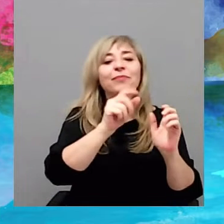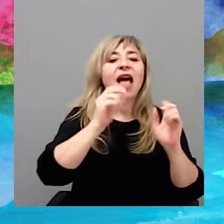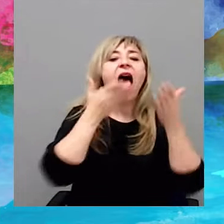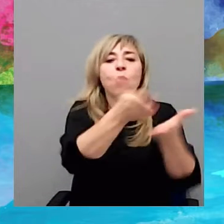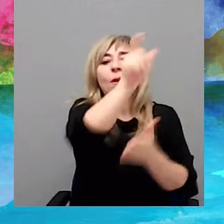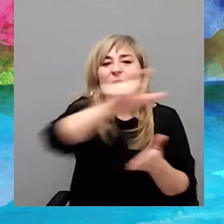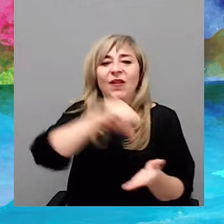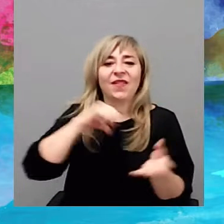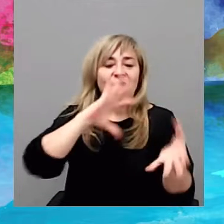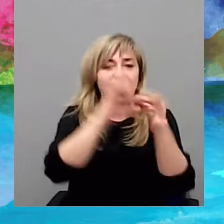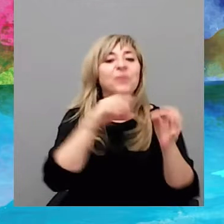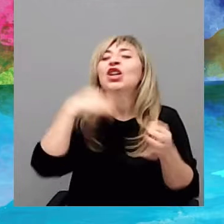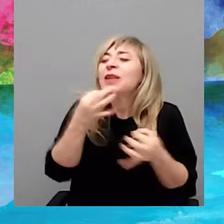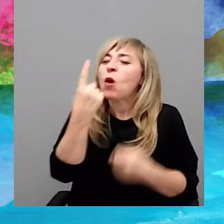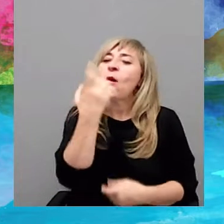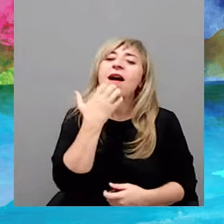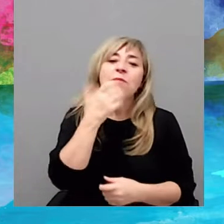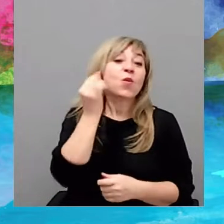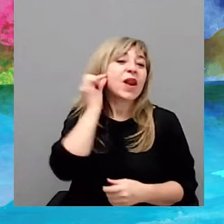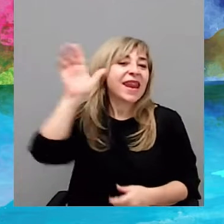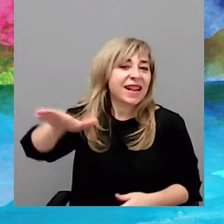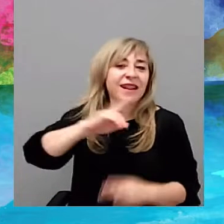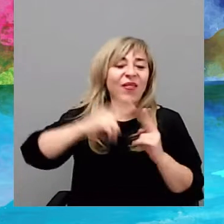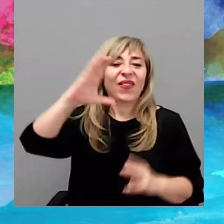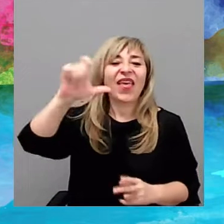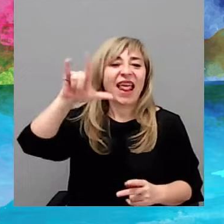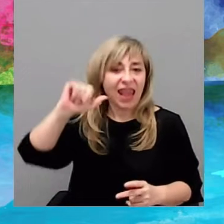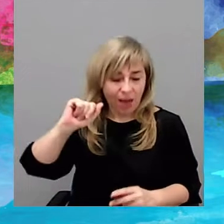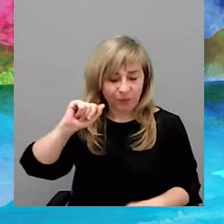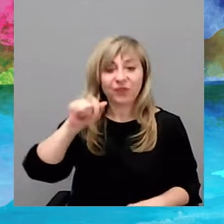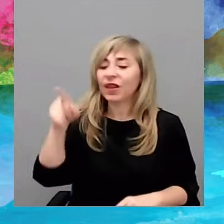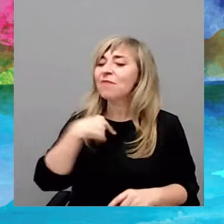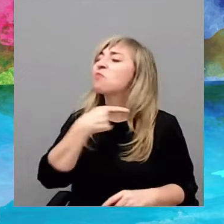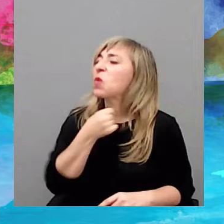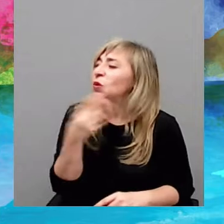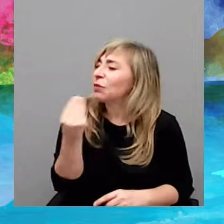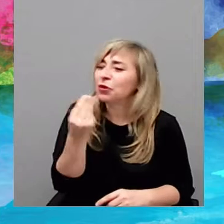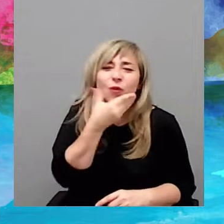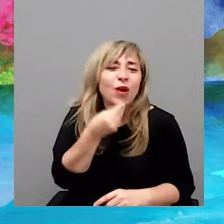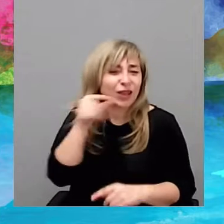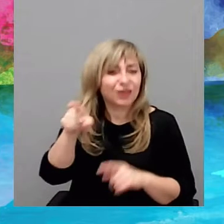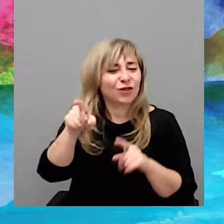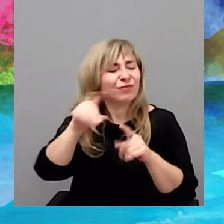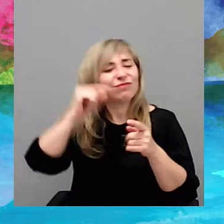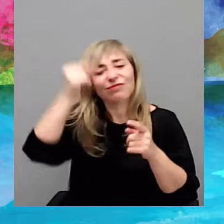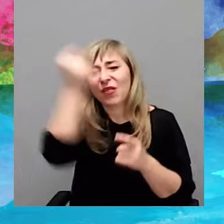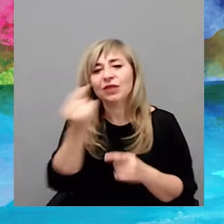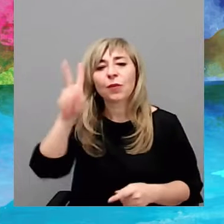oldest examples. This is Celia. Celia is a young girl